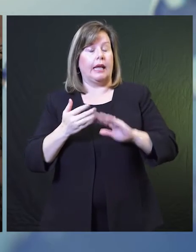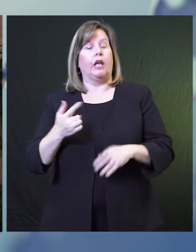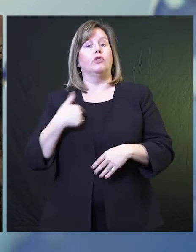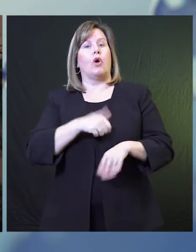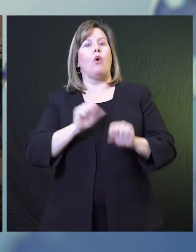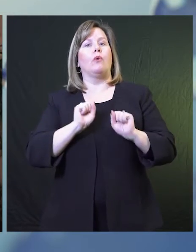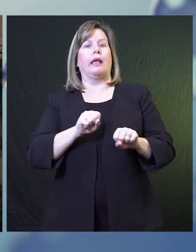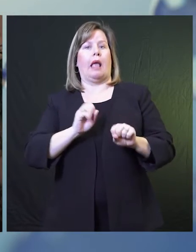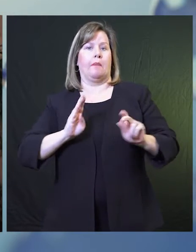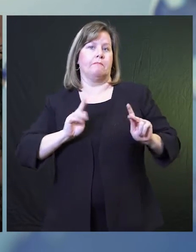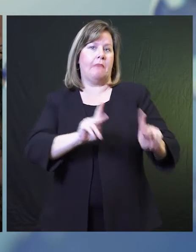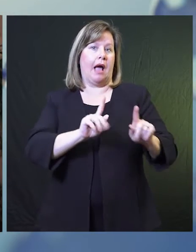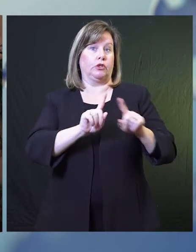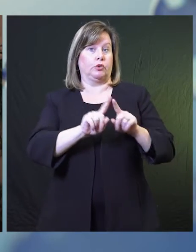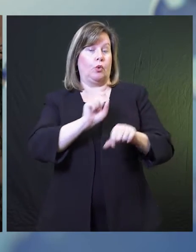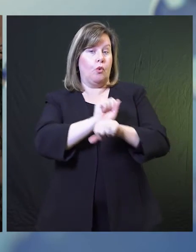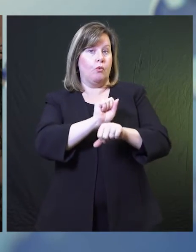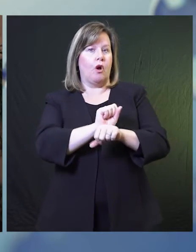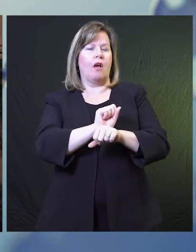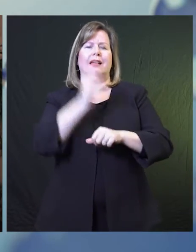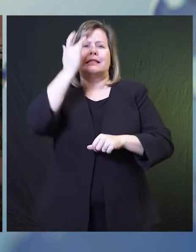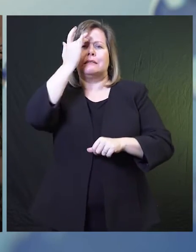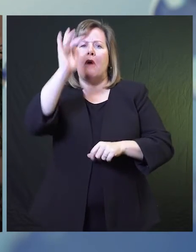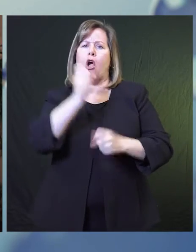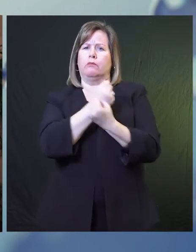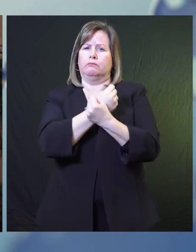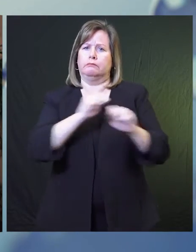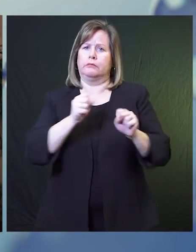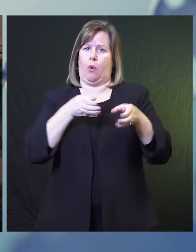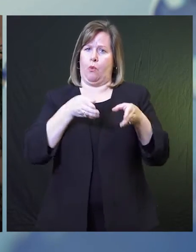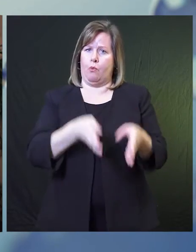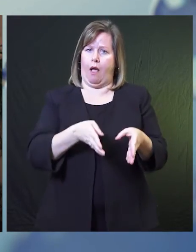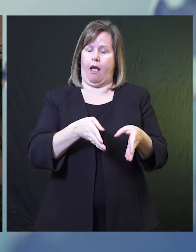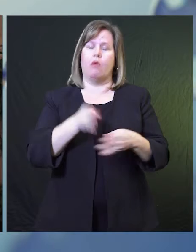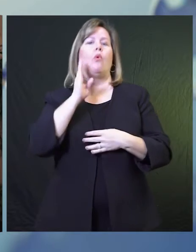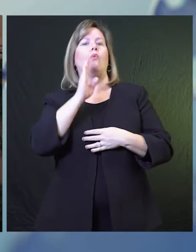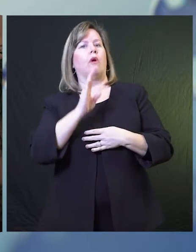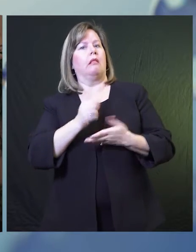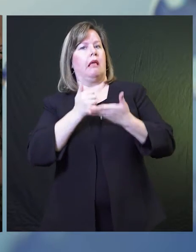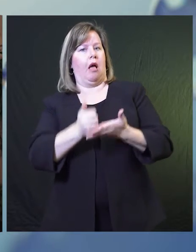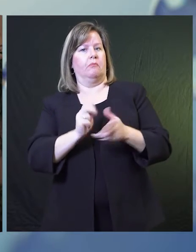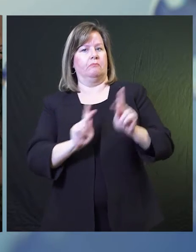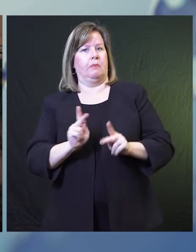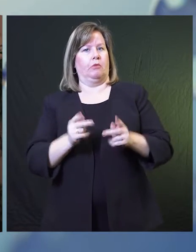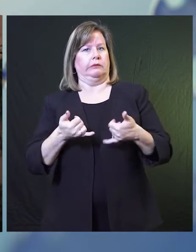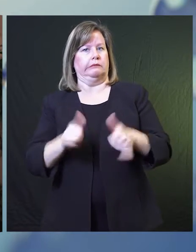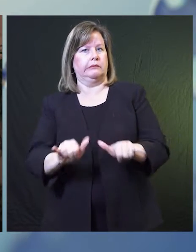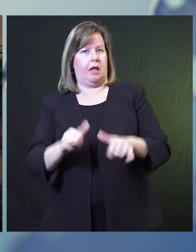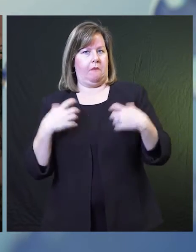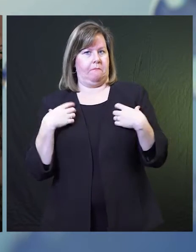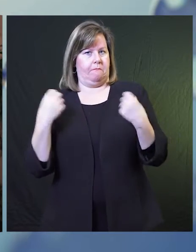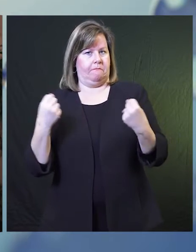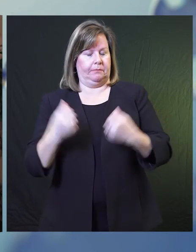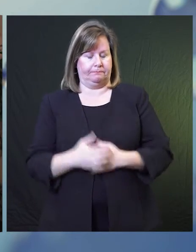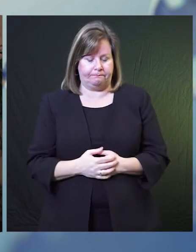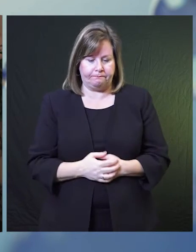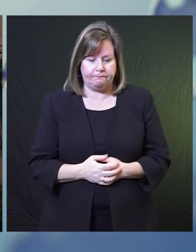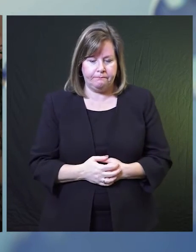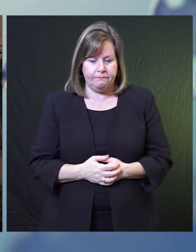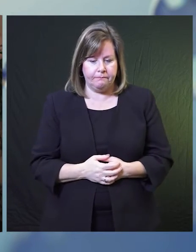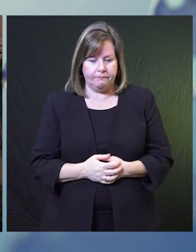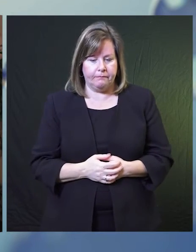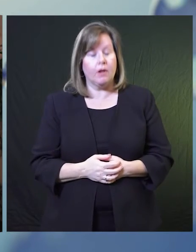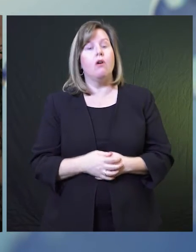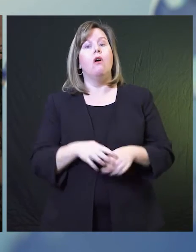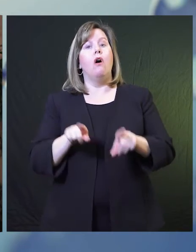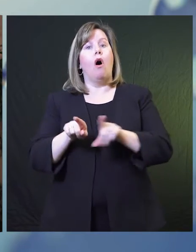can get back to work and we can do it in a smart way that limits the risk of harm to anyone. We're also thinking about